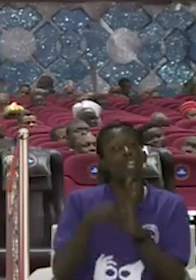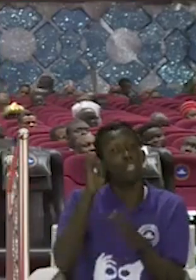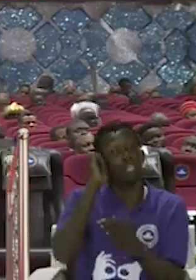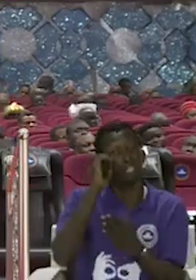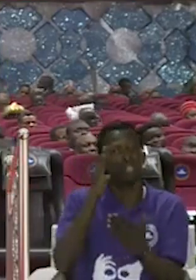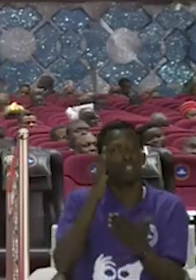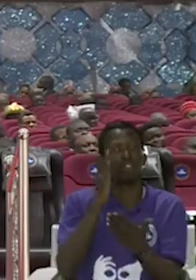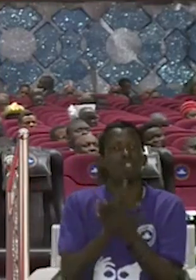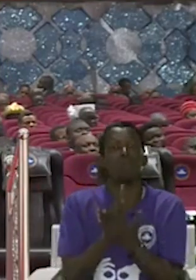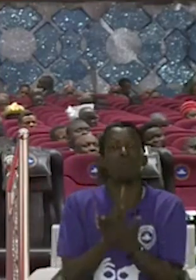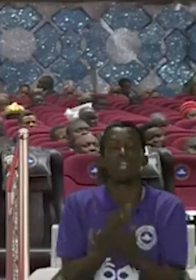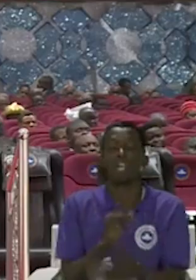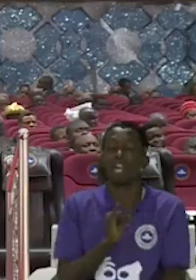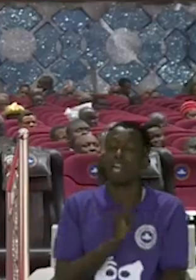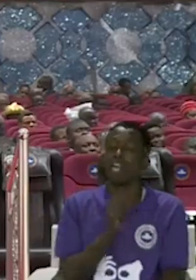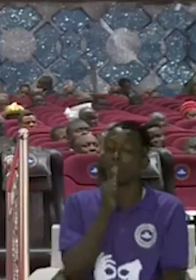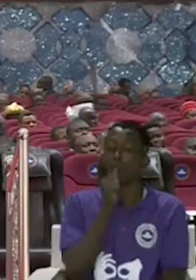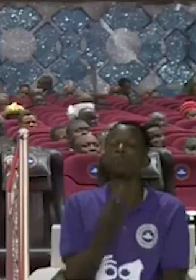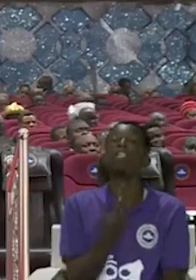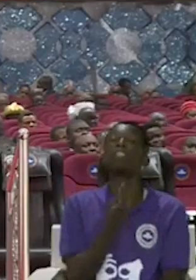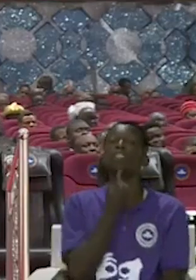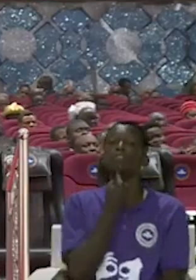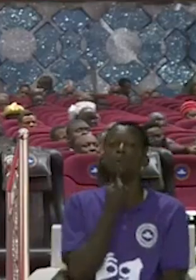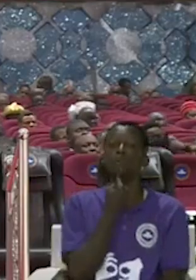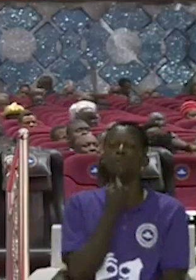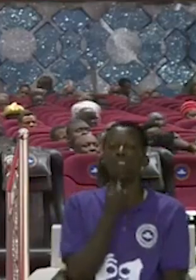I was disappointed.